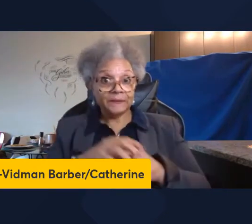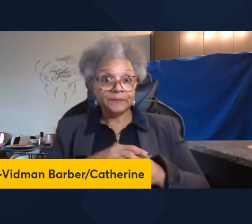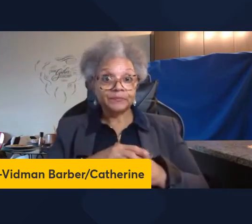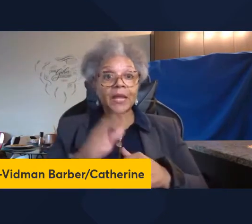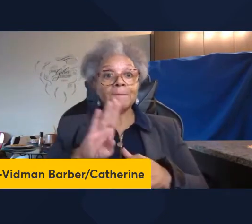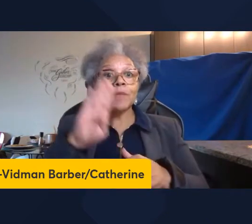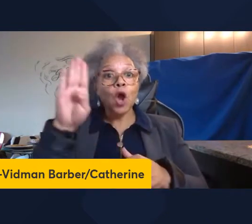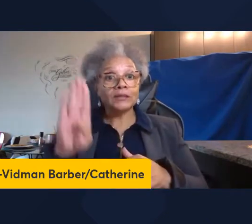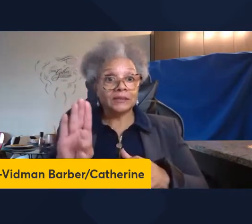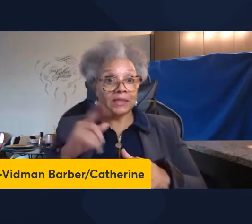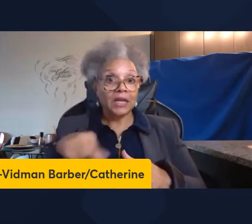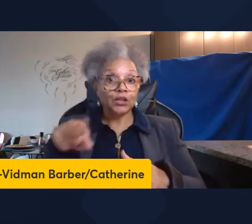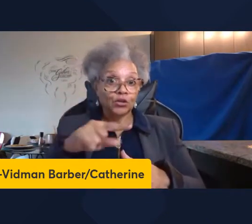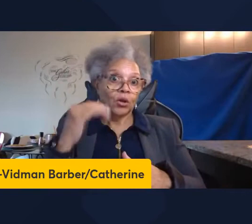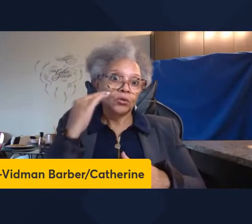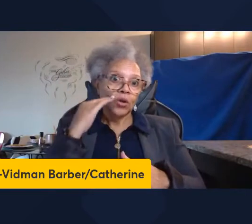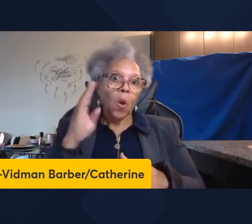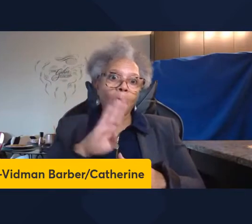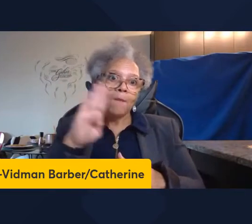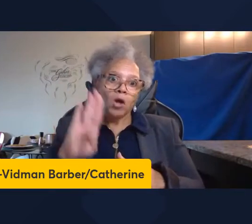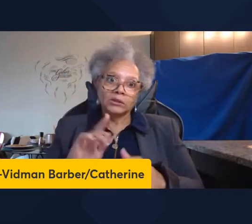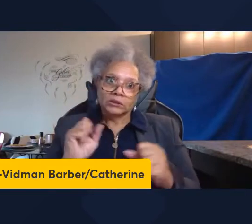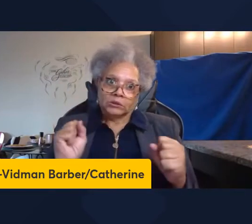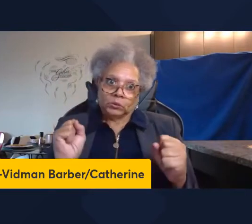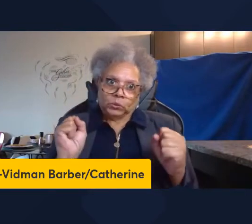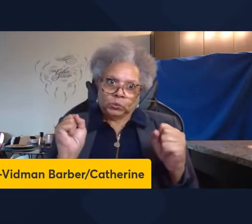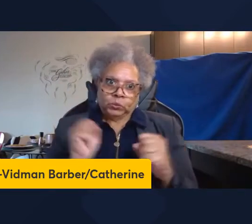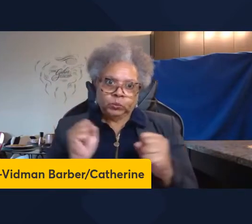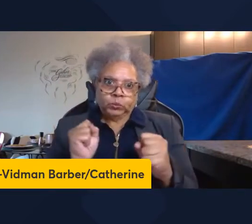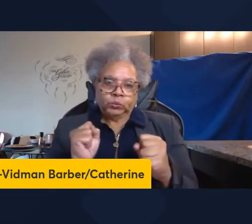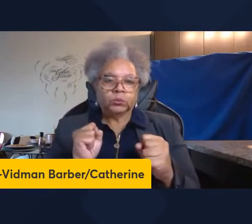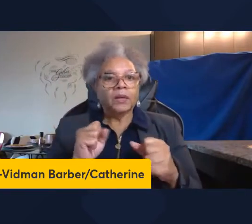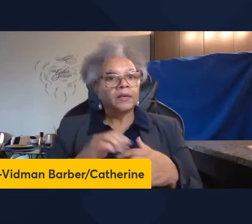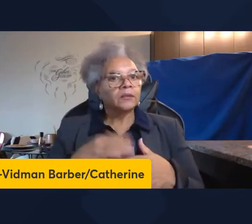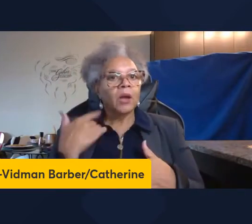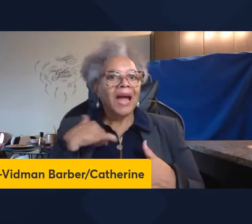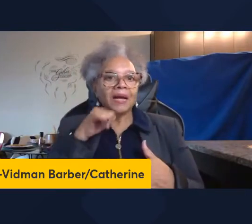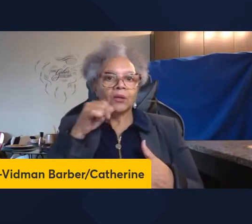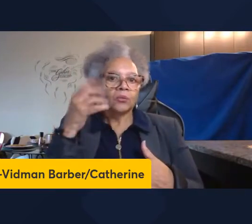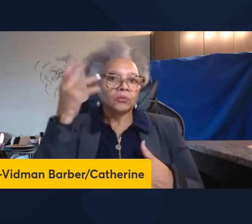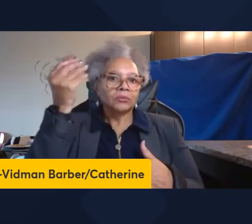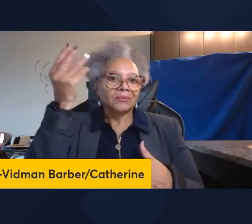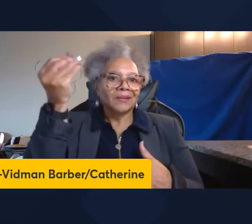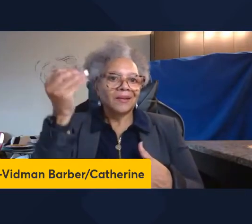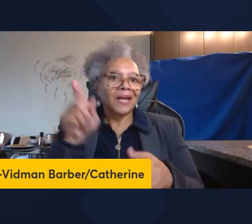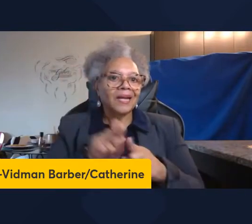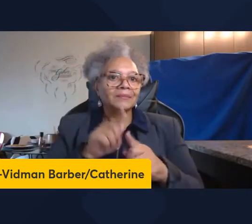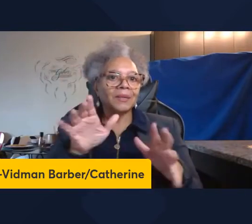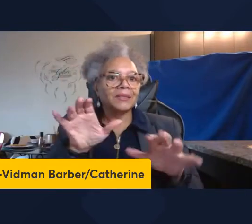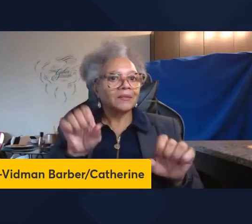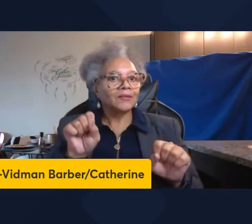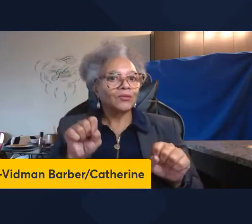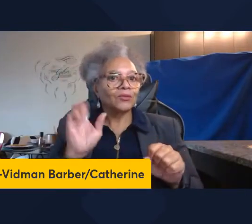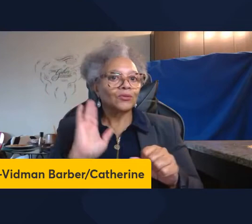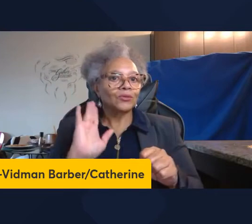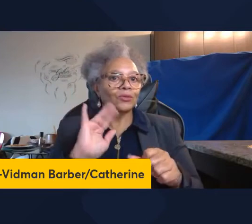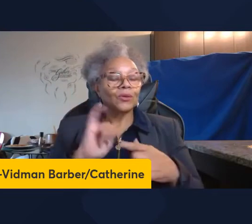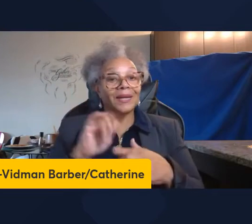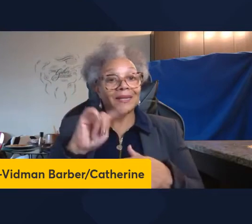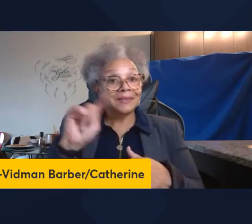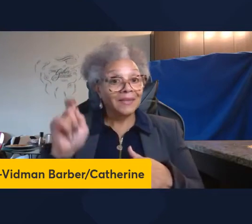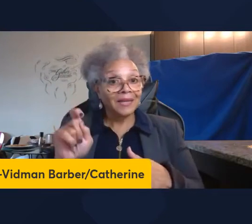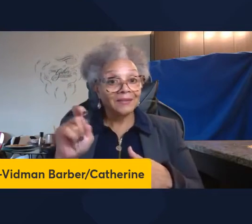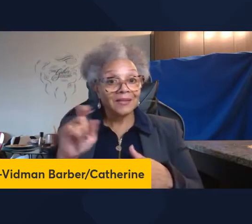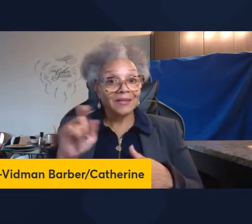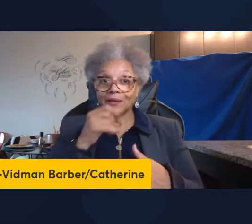And I'm sure you all know Boston is cold. So I don't go outside as much as I used to when I was in Texas. I don't eat